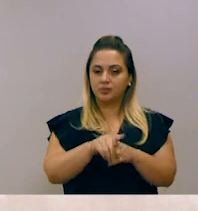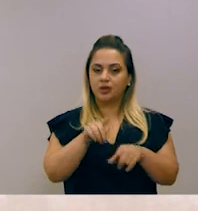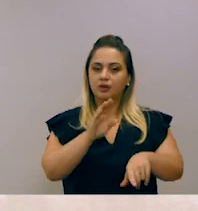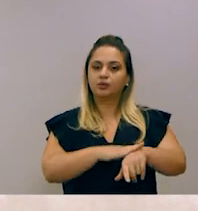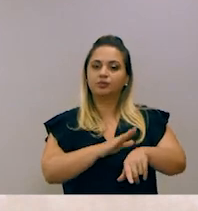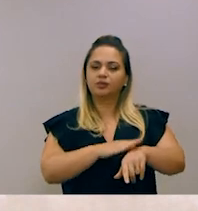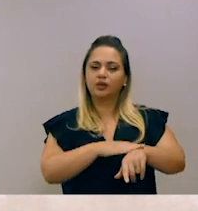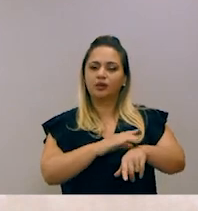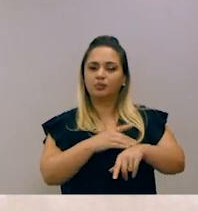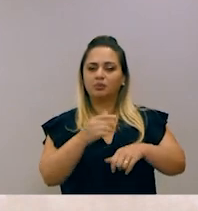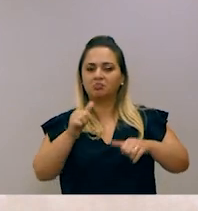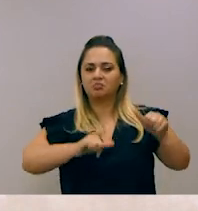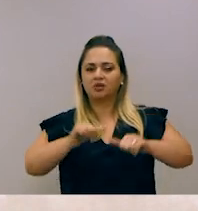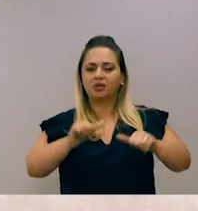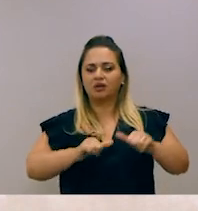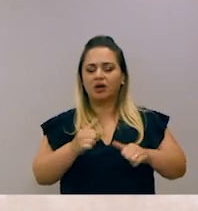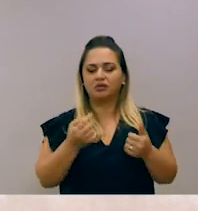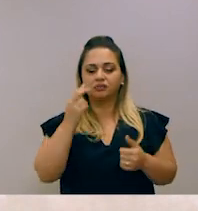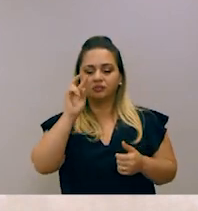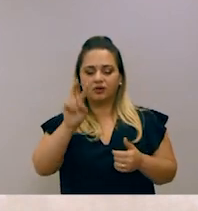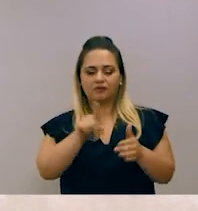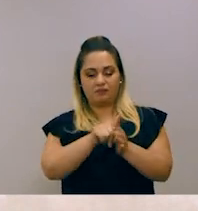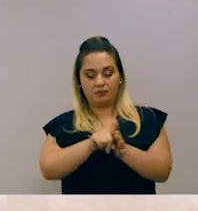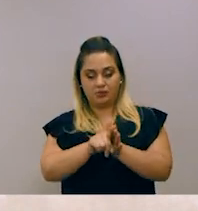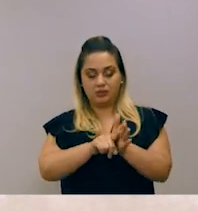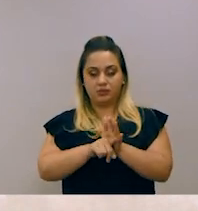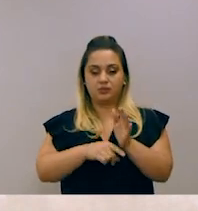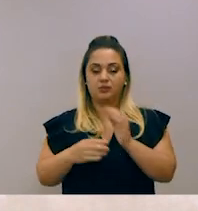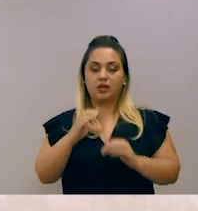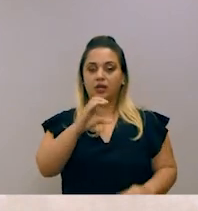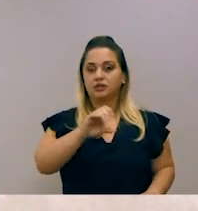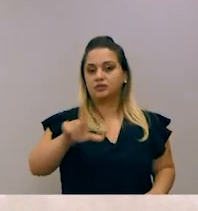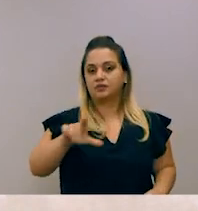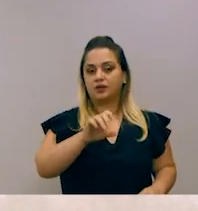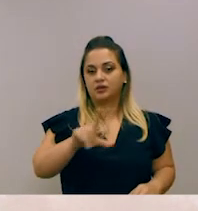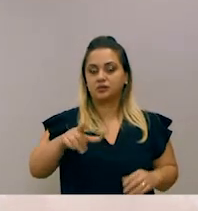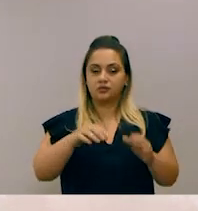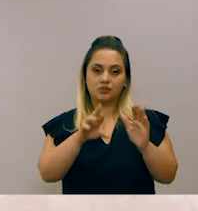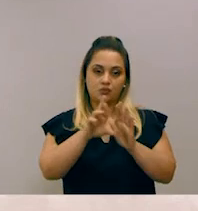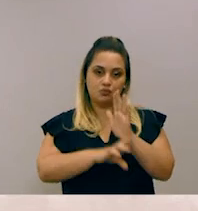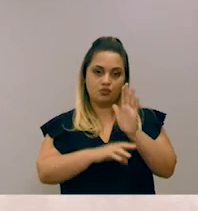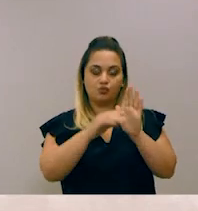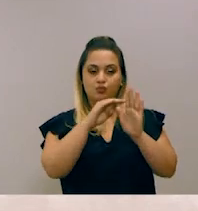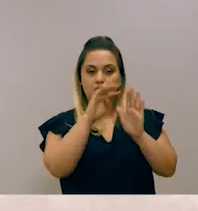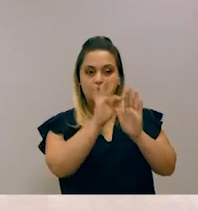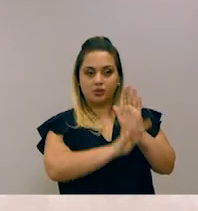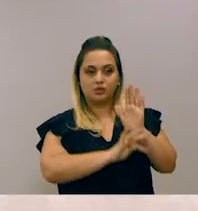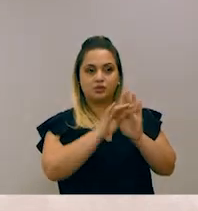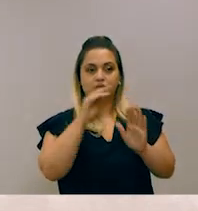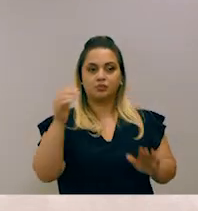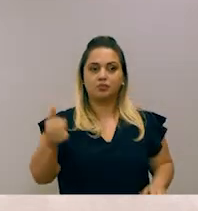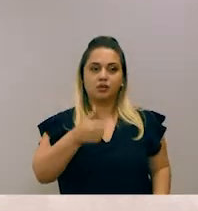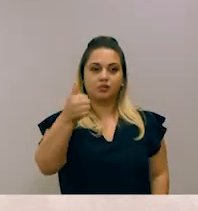And the time of analysis of a screenplay was 30 seconds in the classification of that screenplay.